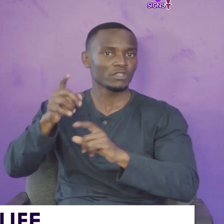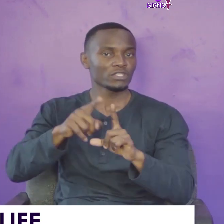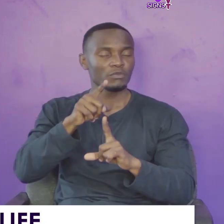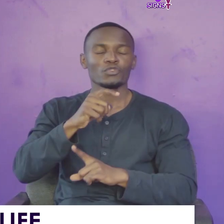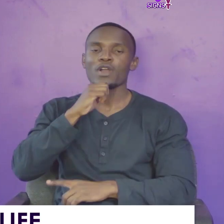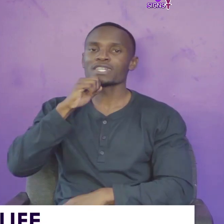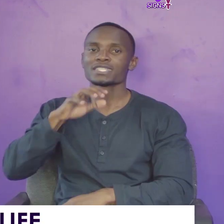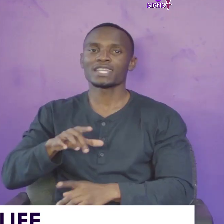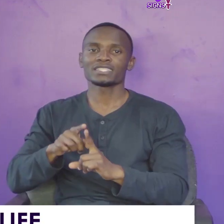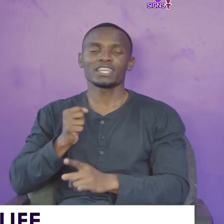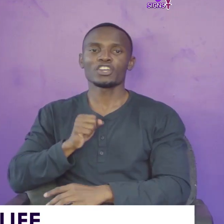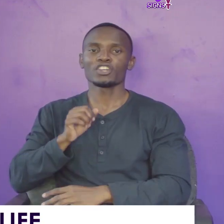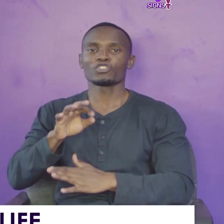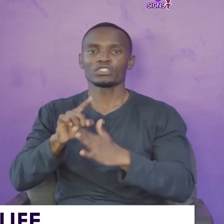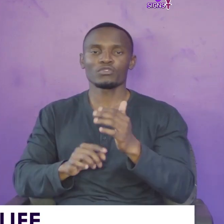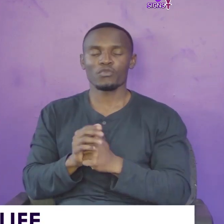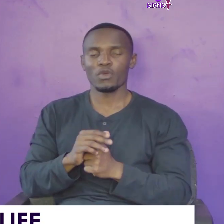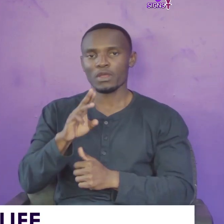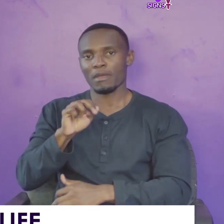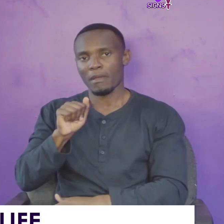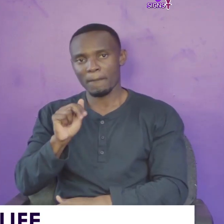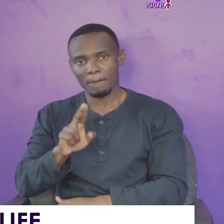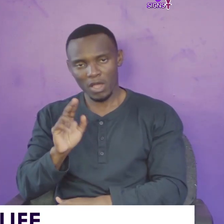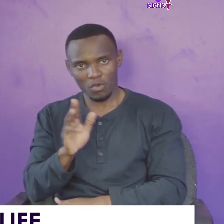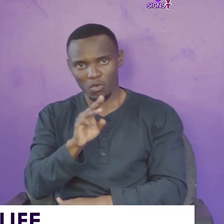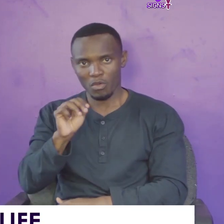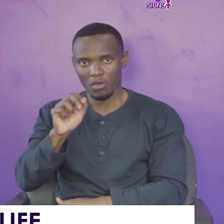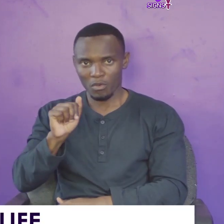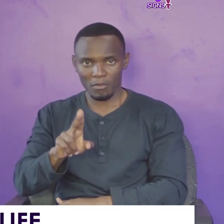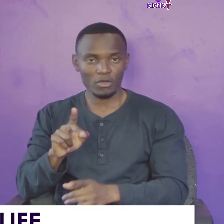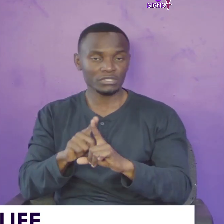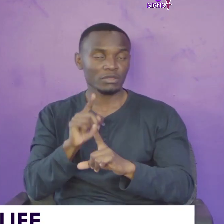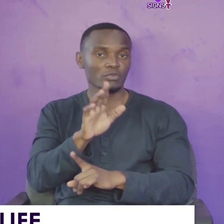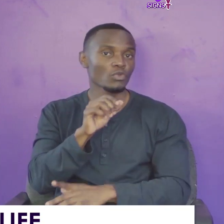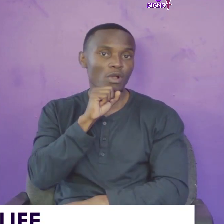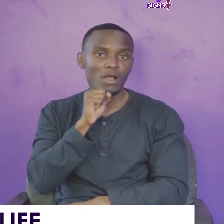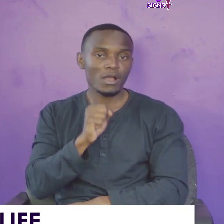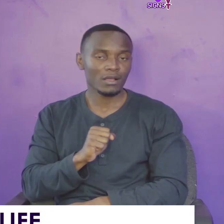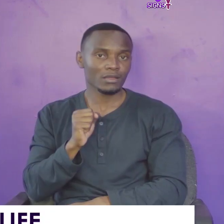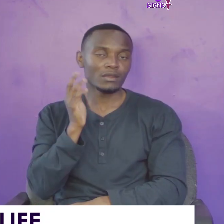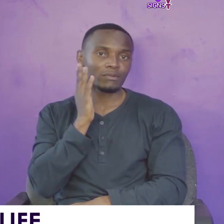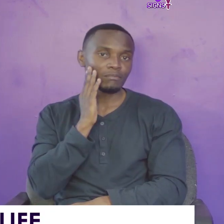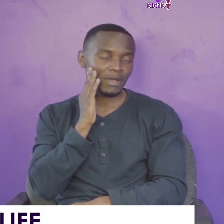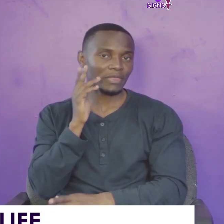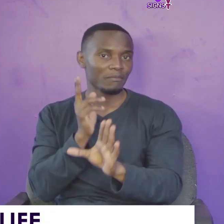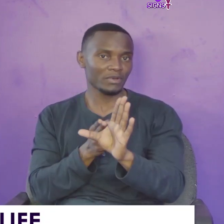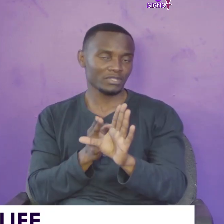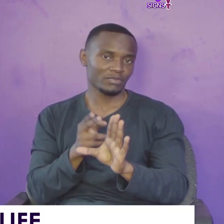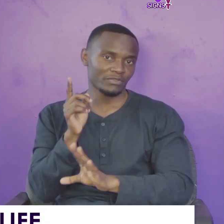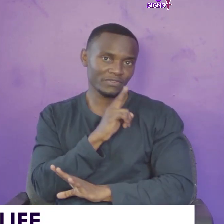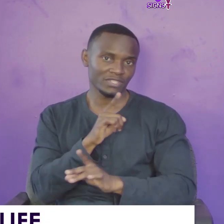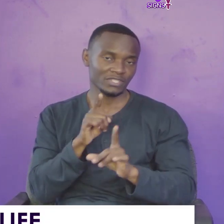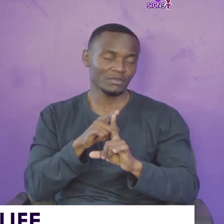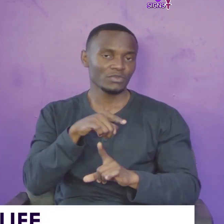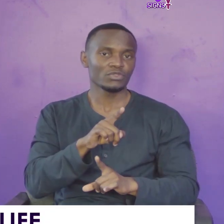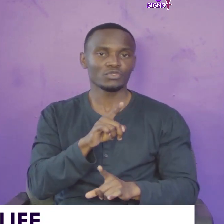Sure. Your grandmother participated in that Mau Mau war. Yes. I would imagine. my grandfather as I would well. imagine with your